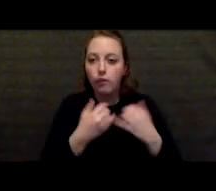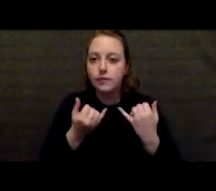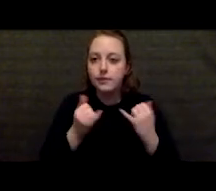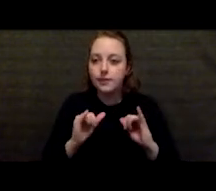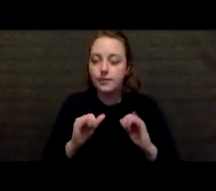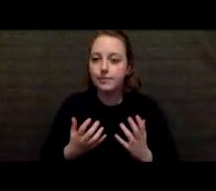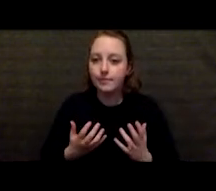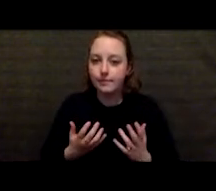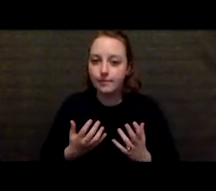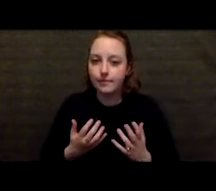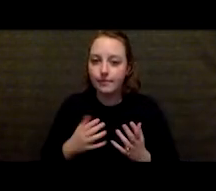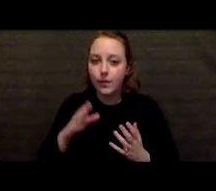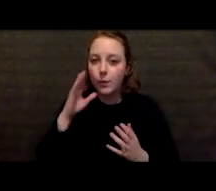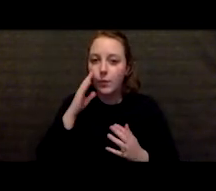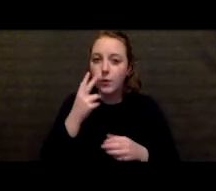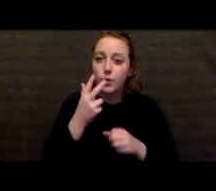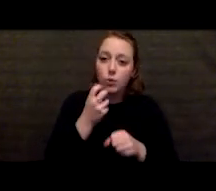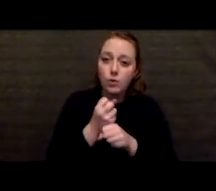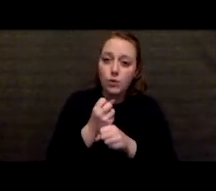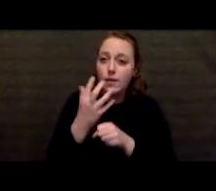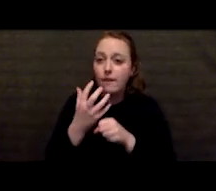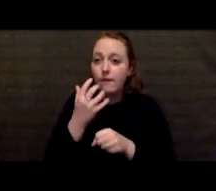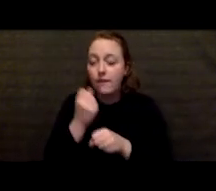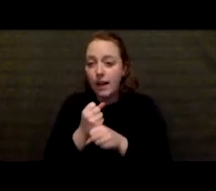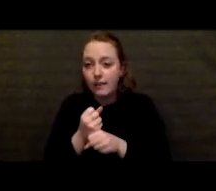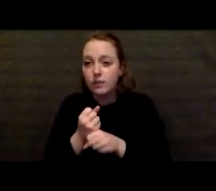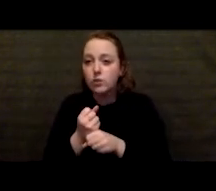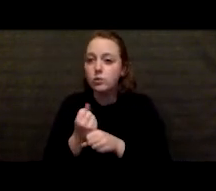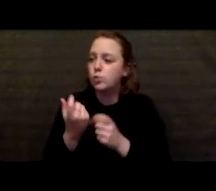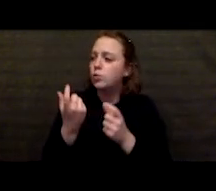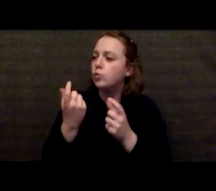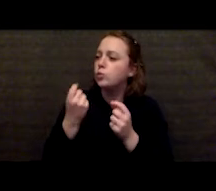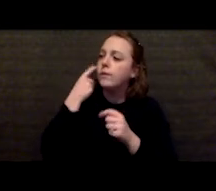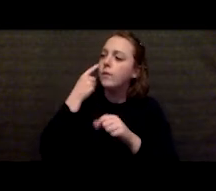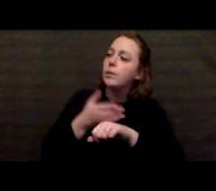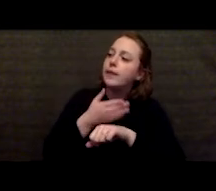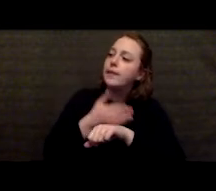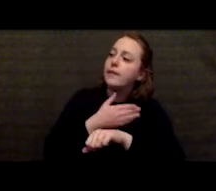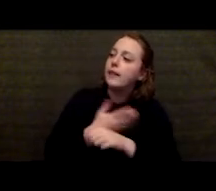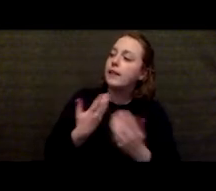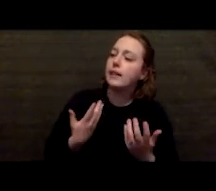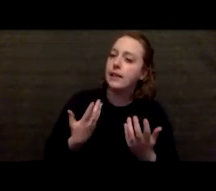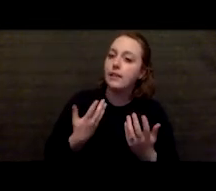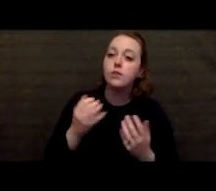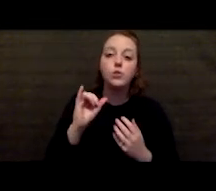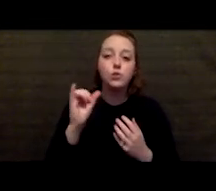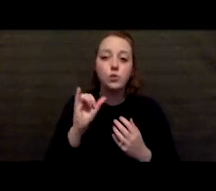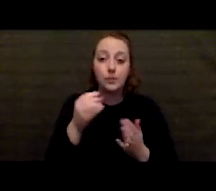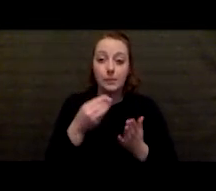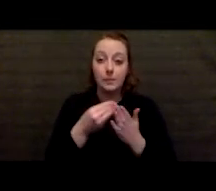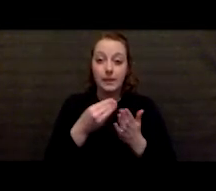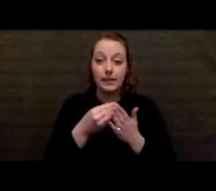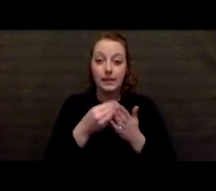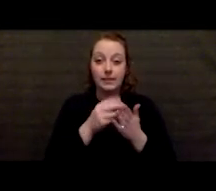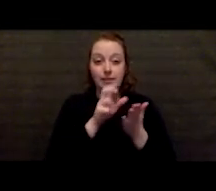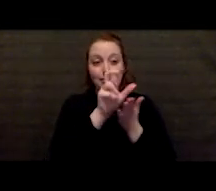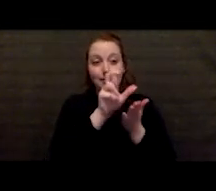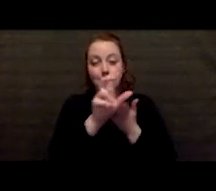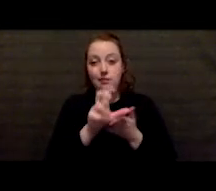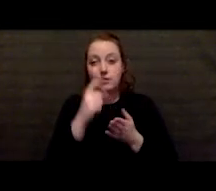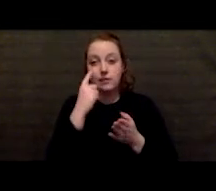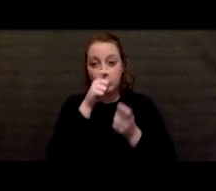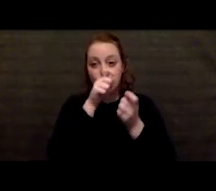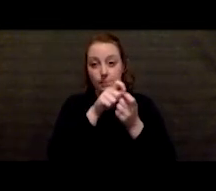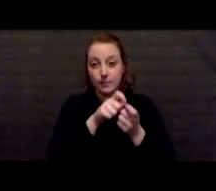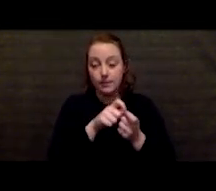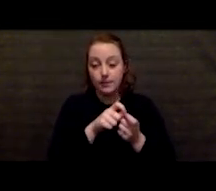through this every 3 to 5 years about what gets renovated. And it also doesn't allocate the funds specifically, so we know